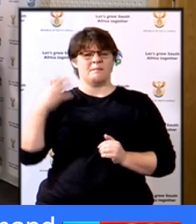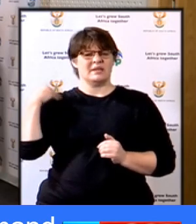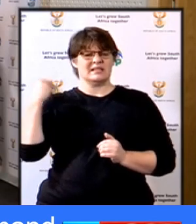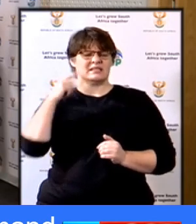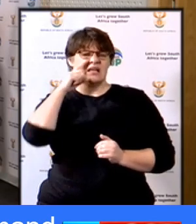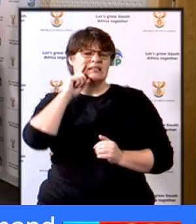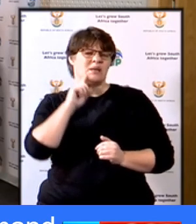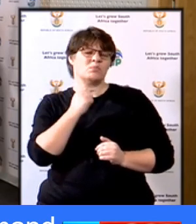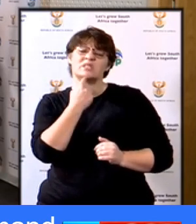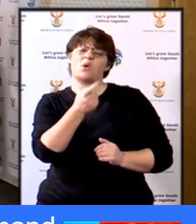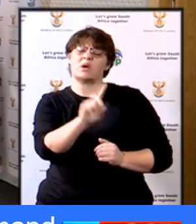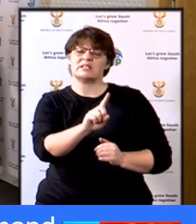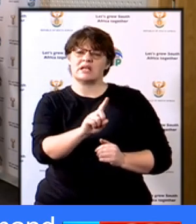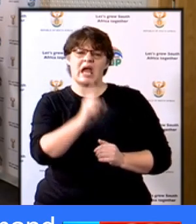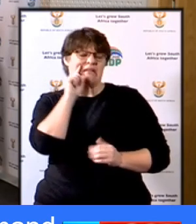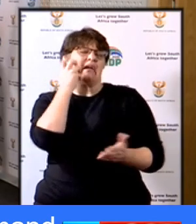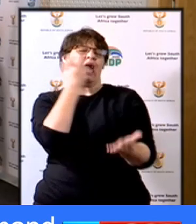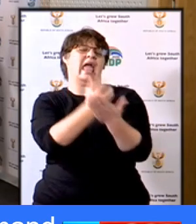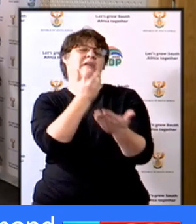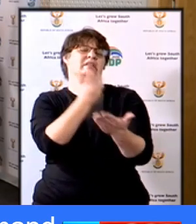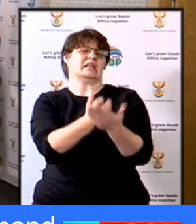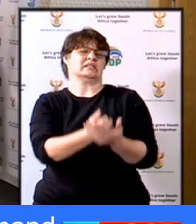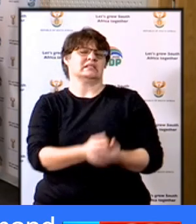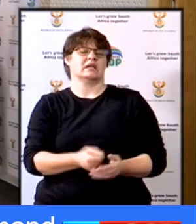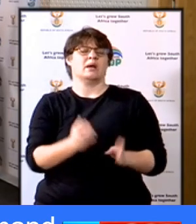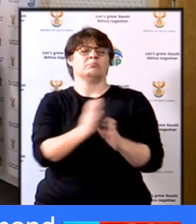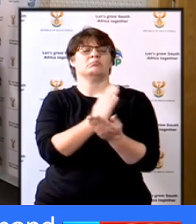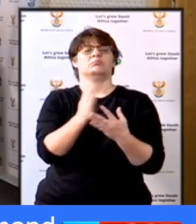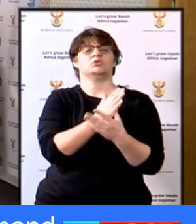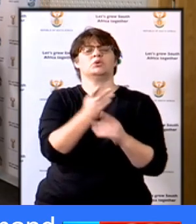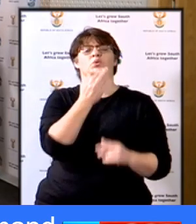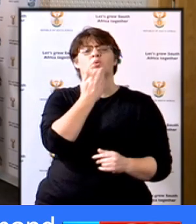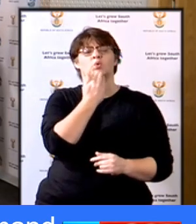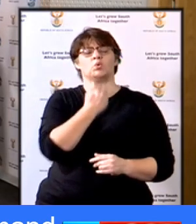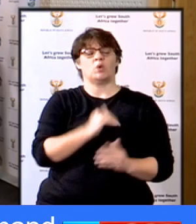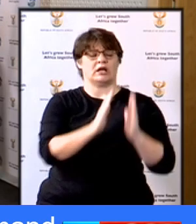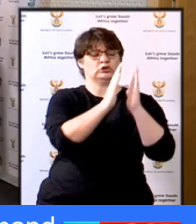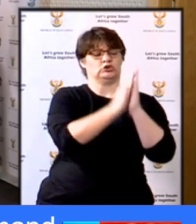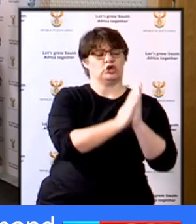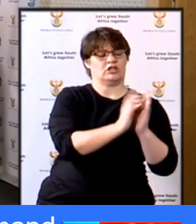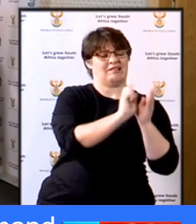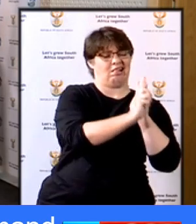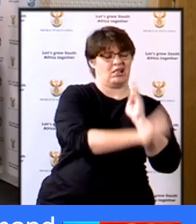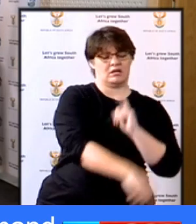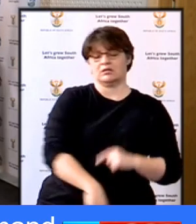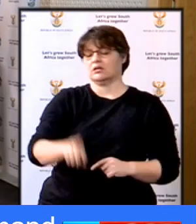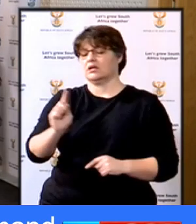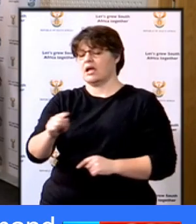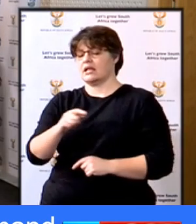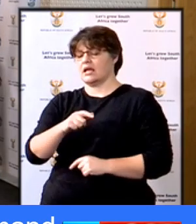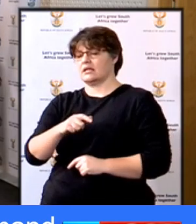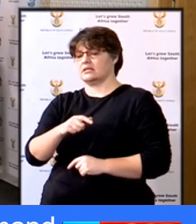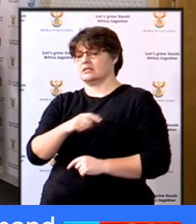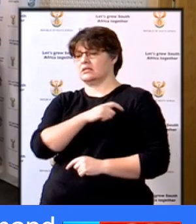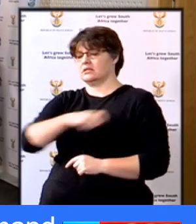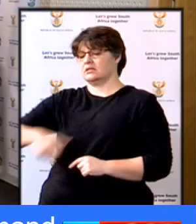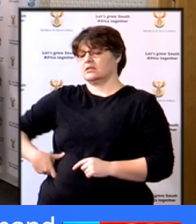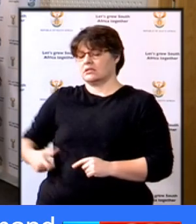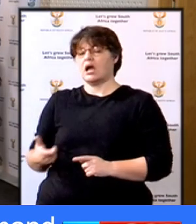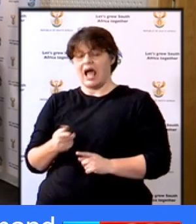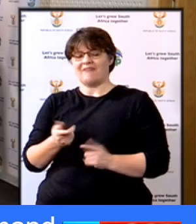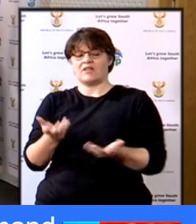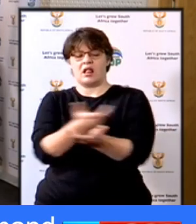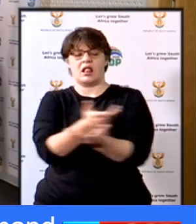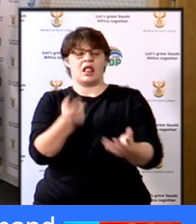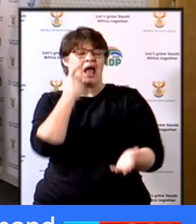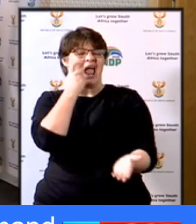Mthembu says evidence was considered in meetings between the president and religious leaders before the decision was taken to reopen places of worship.